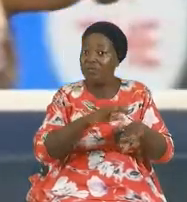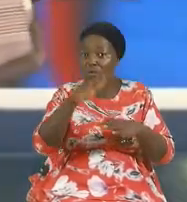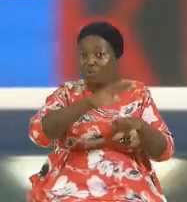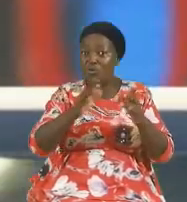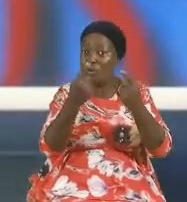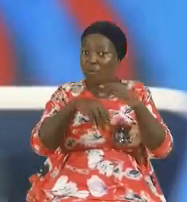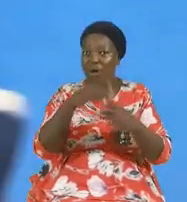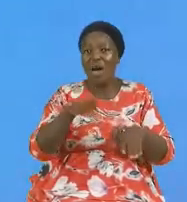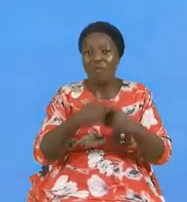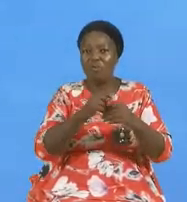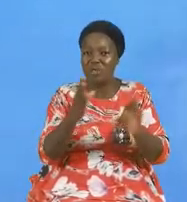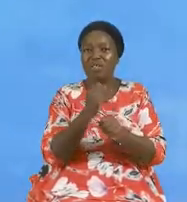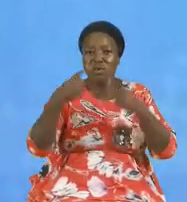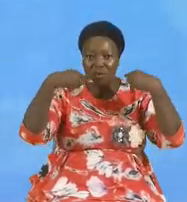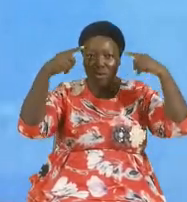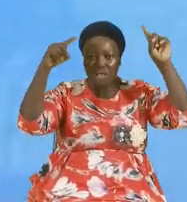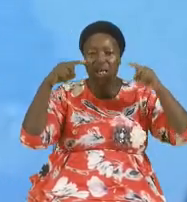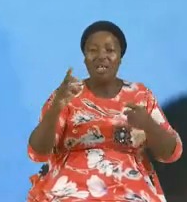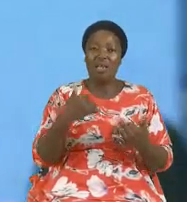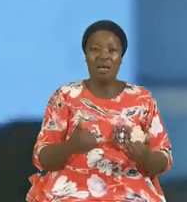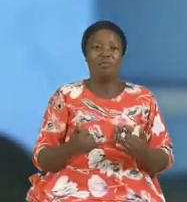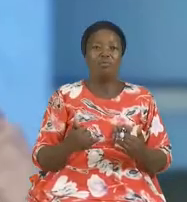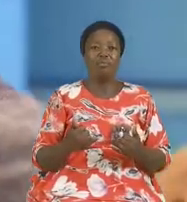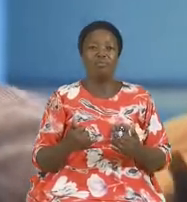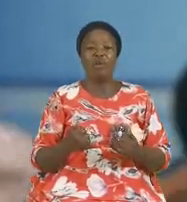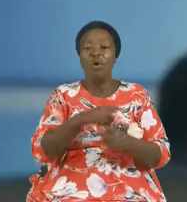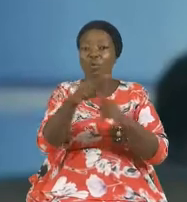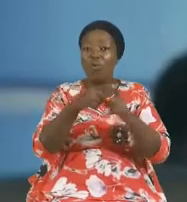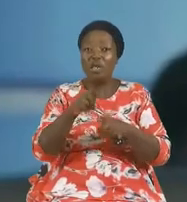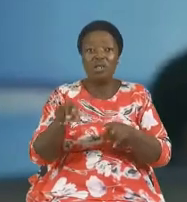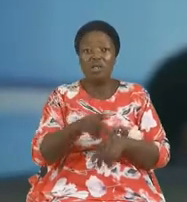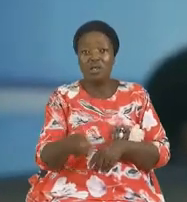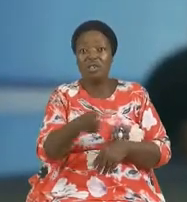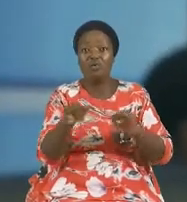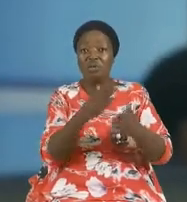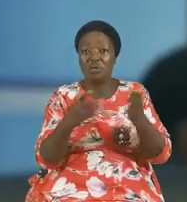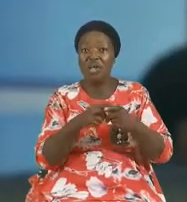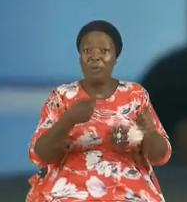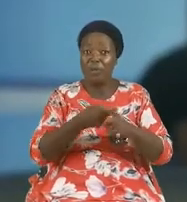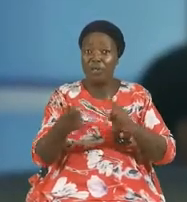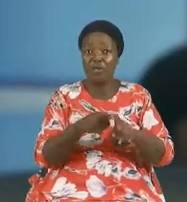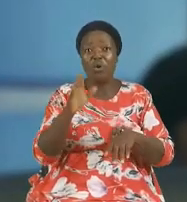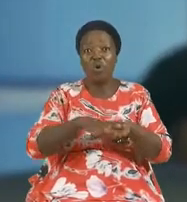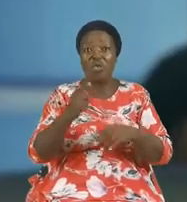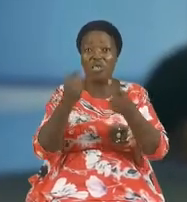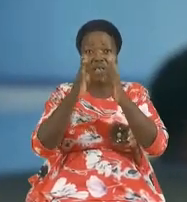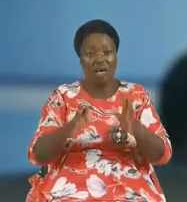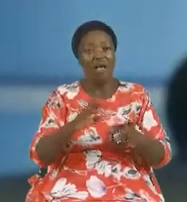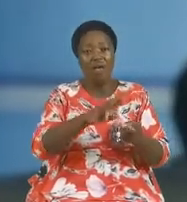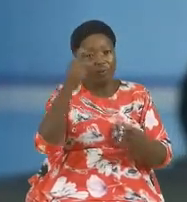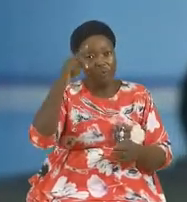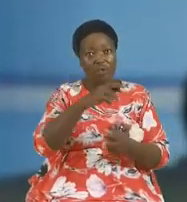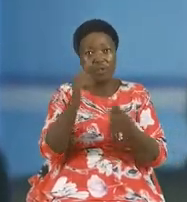to make you hide. And if you don't come out, are you going to have your success? Now, when they do something